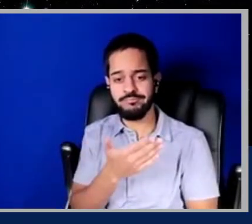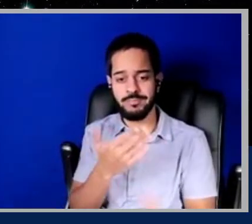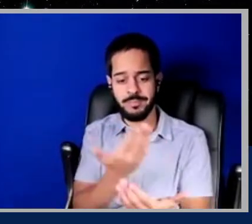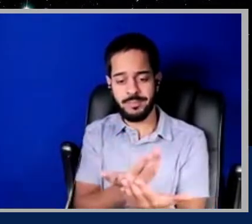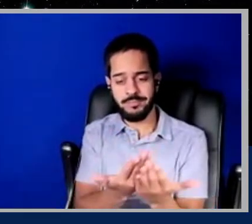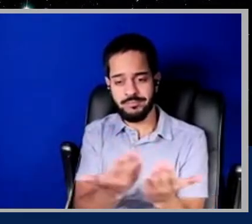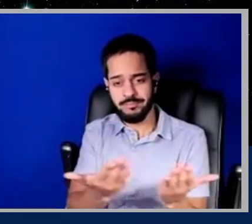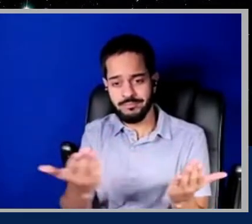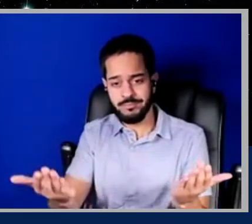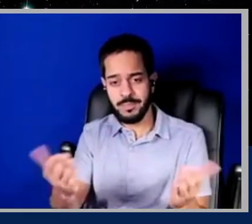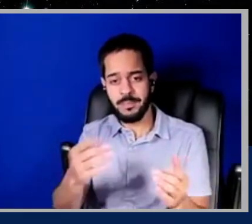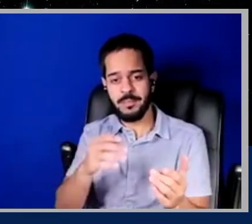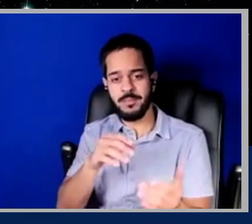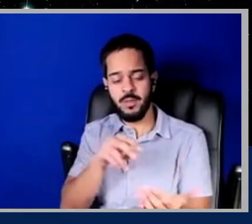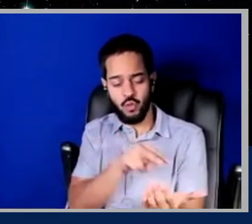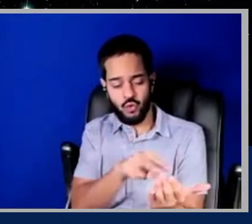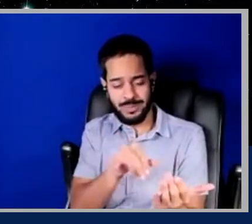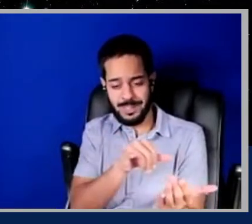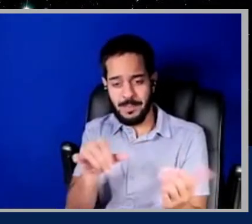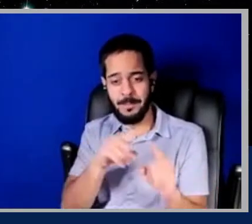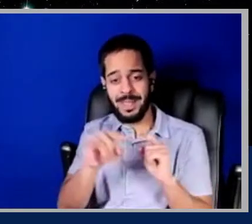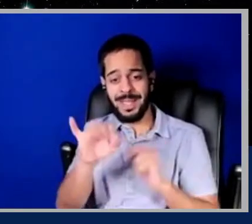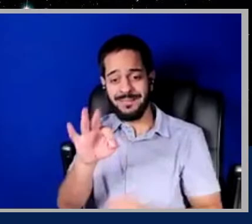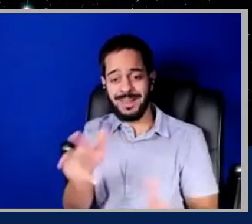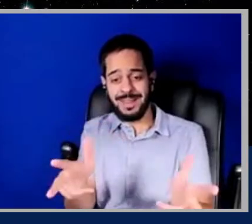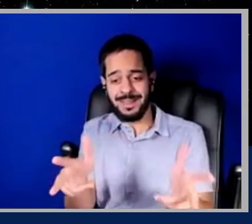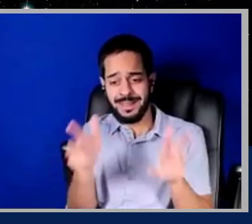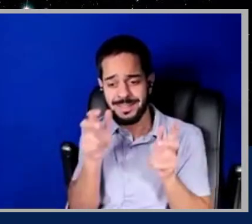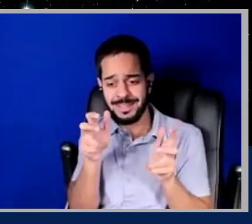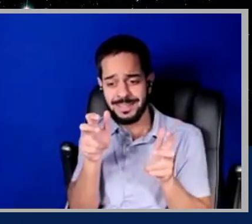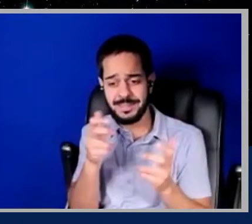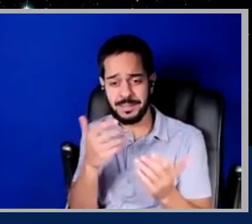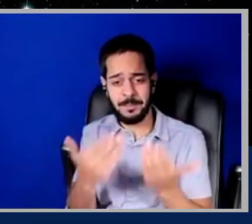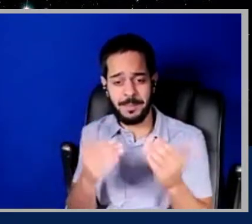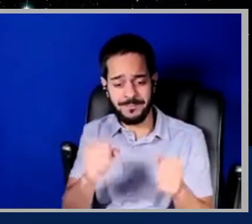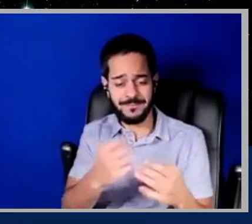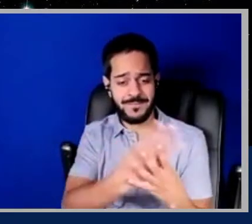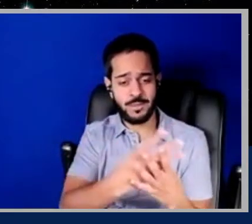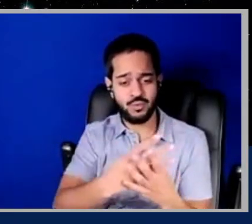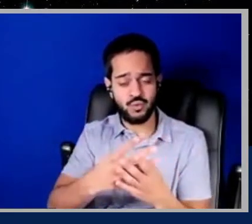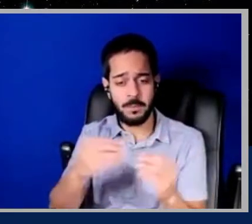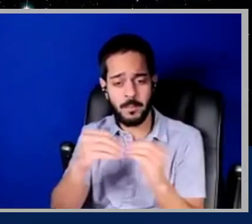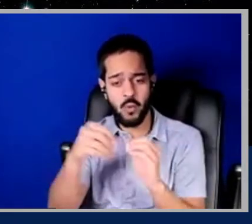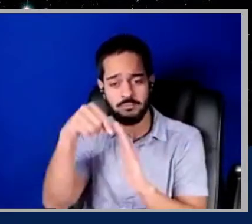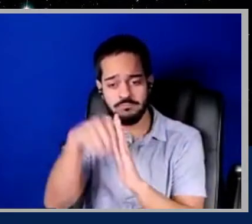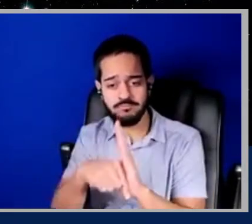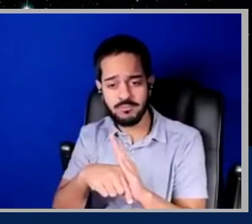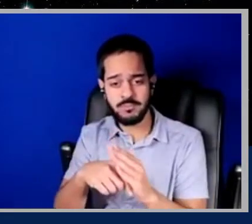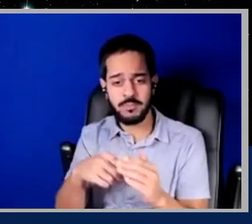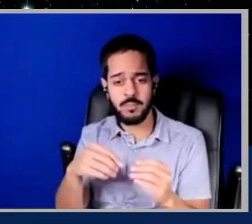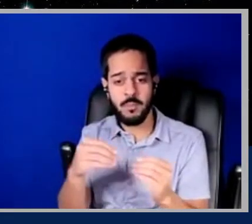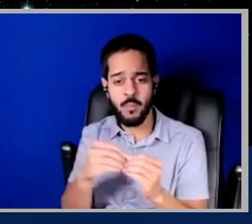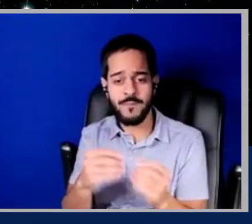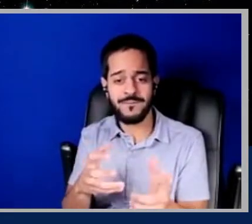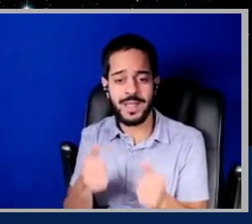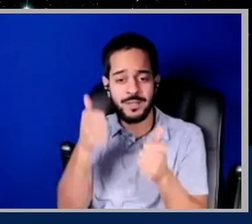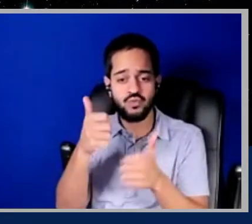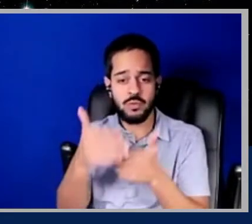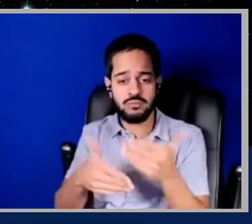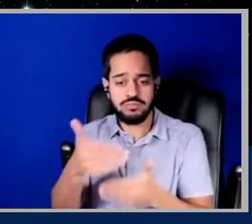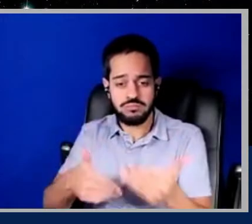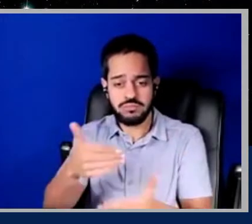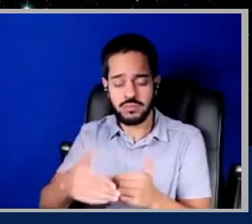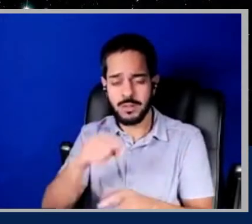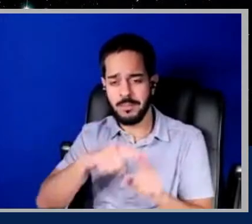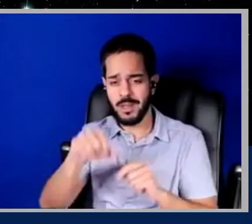them, you can process through that data a little deeper and a little faster, I think. But yeah, I agree that we